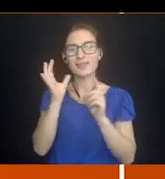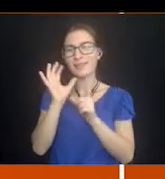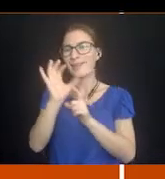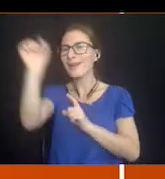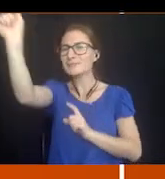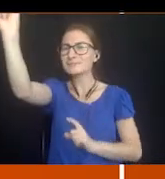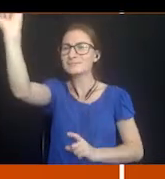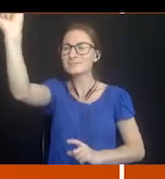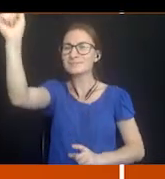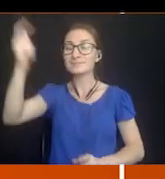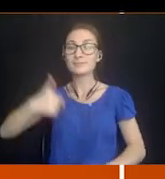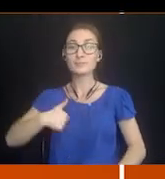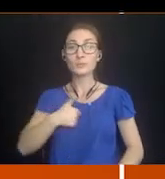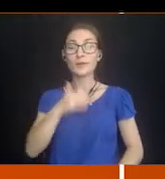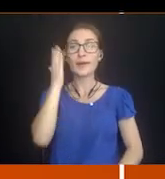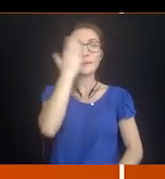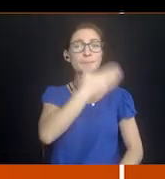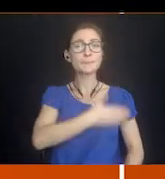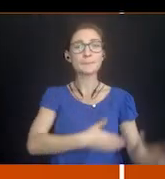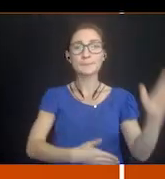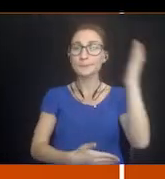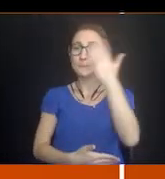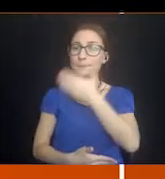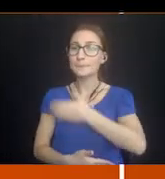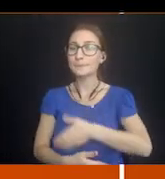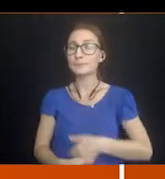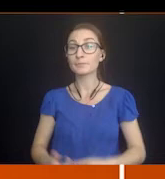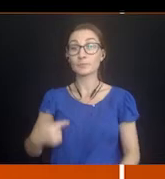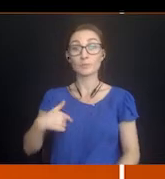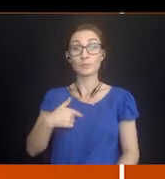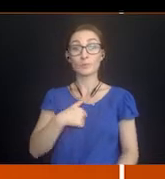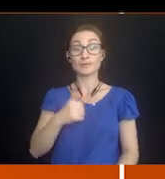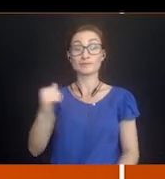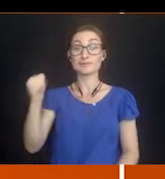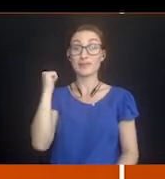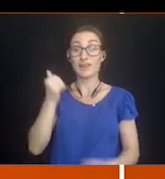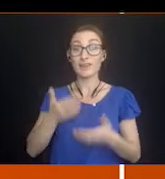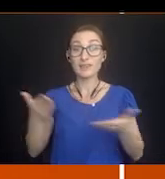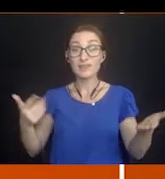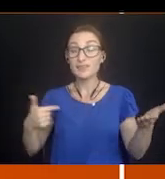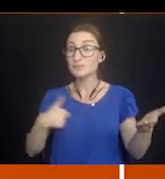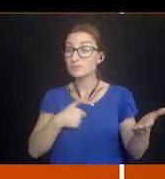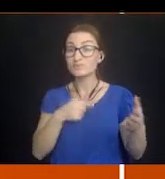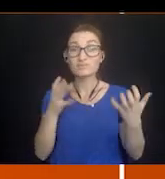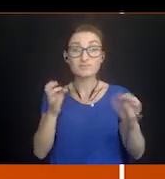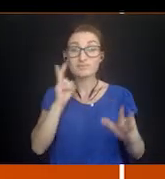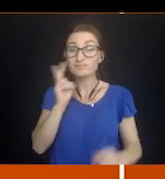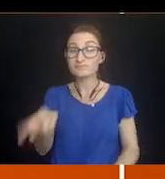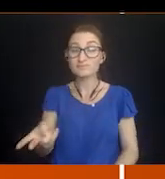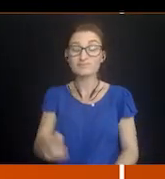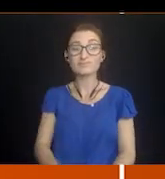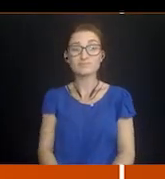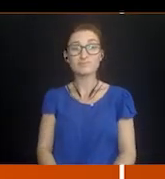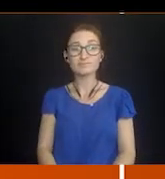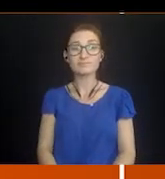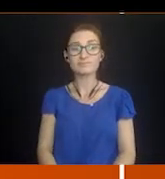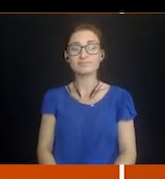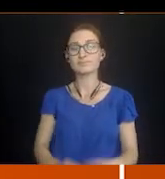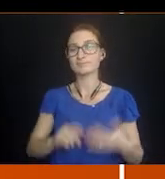maybe subtle but sublime and beautiful. You deny things that you just really don't want to see.